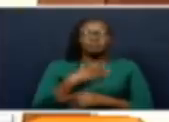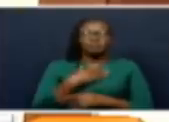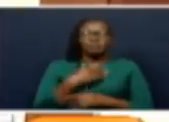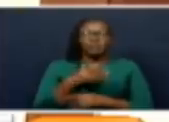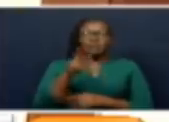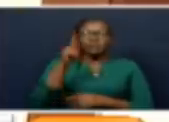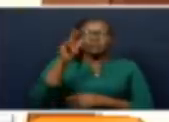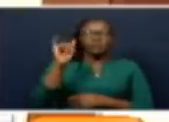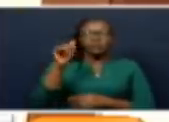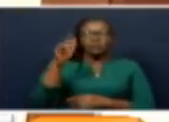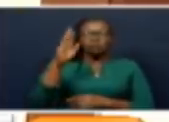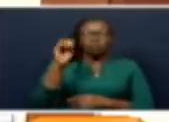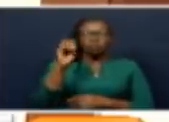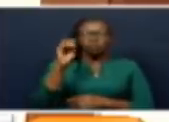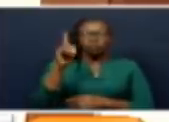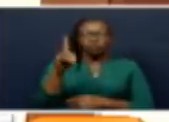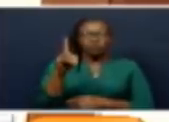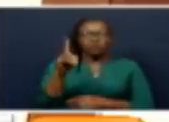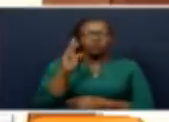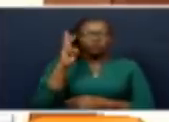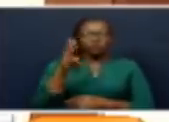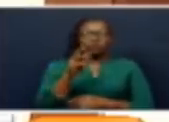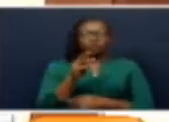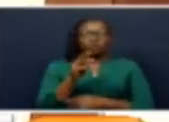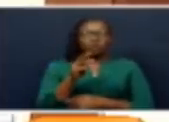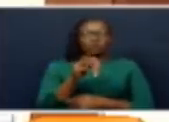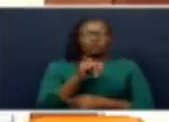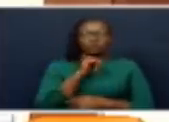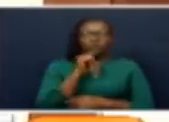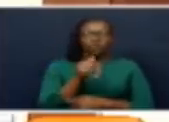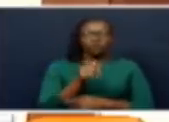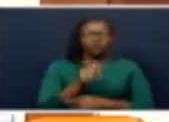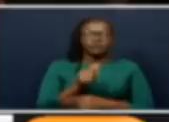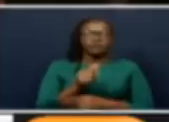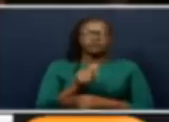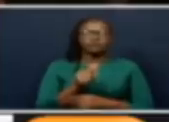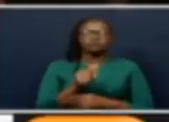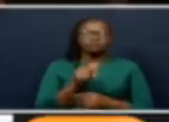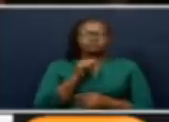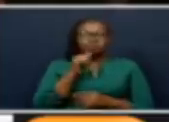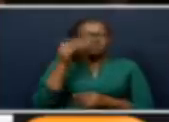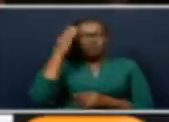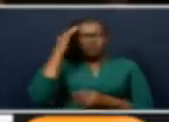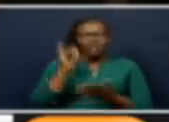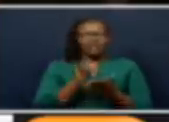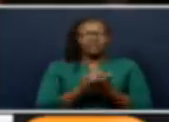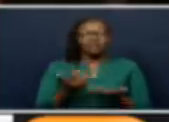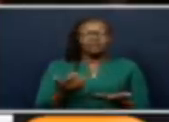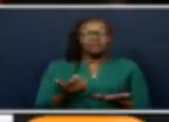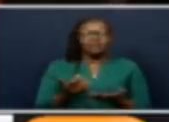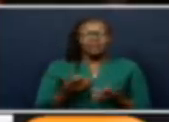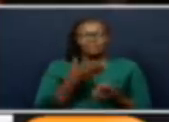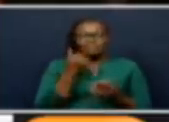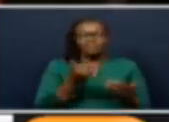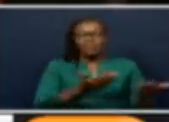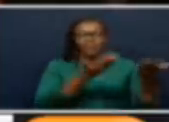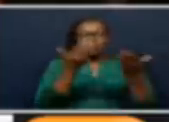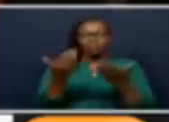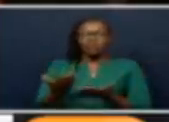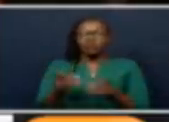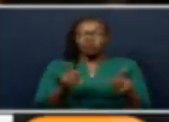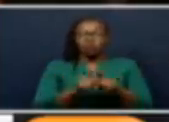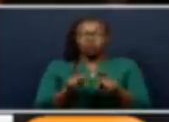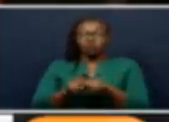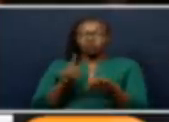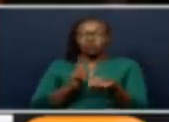Mr. Jomo Kenyatta, our next president will be Thomas Joseph Mboya. You knew that then? Yes. You talked about it then? Even when Mzee was in